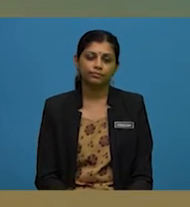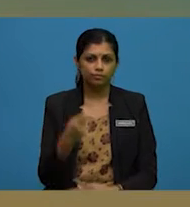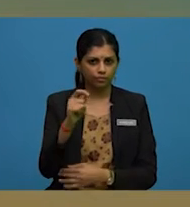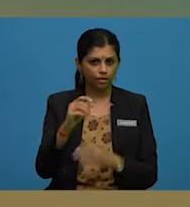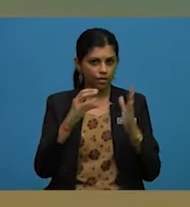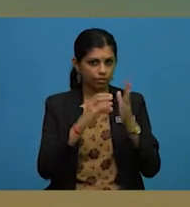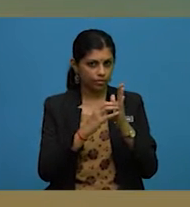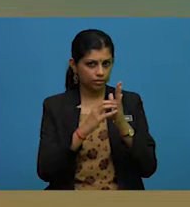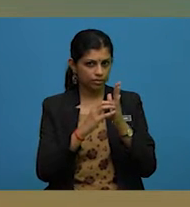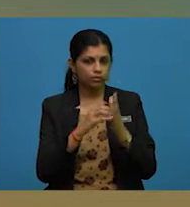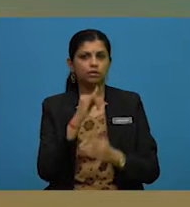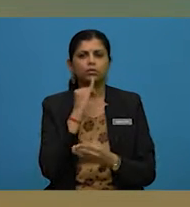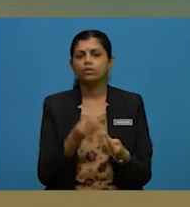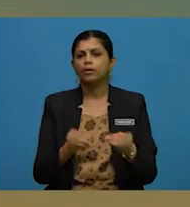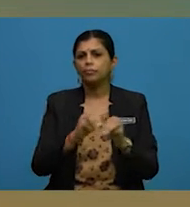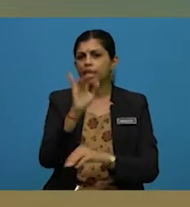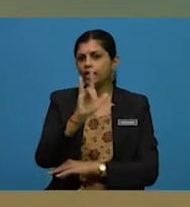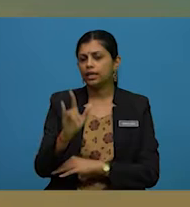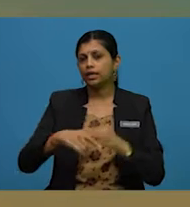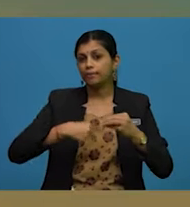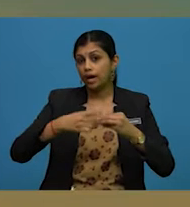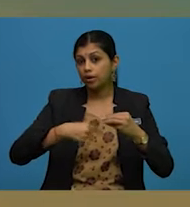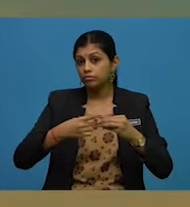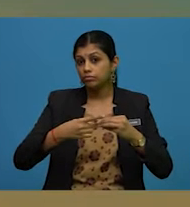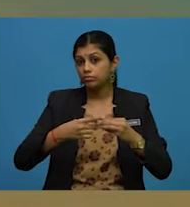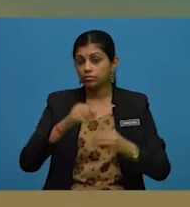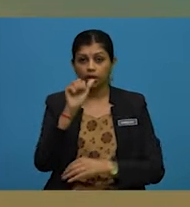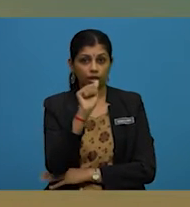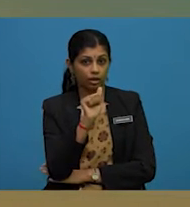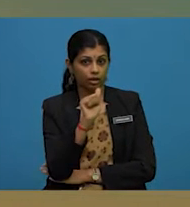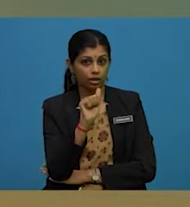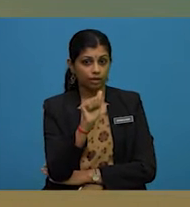The paragraph is mainly about A.